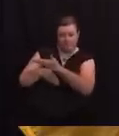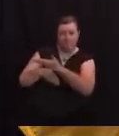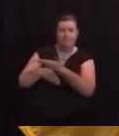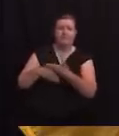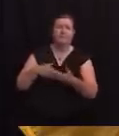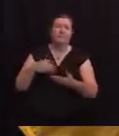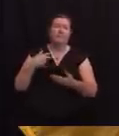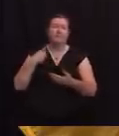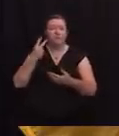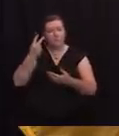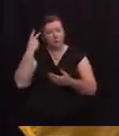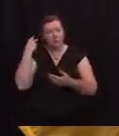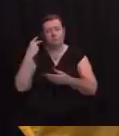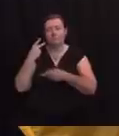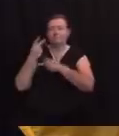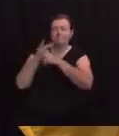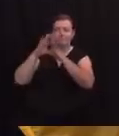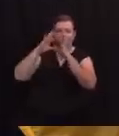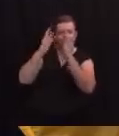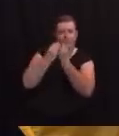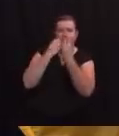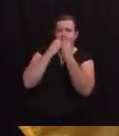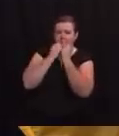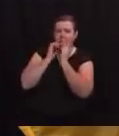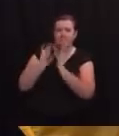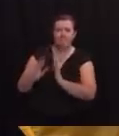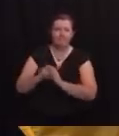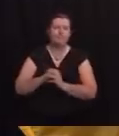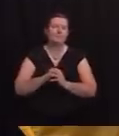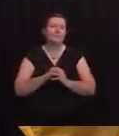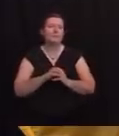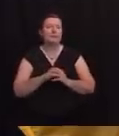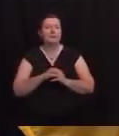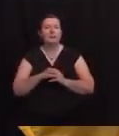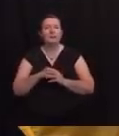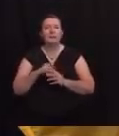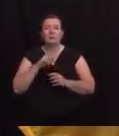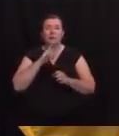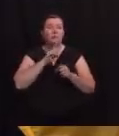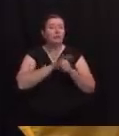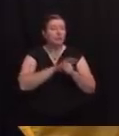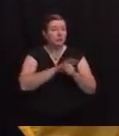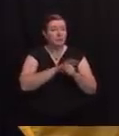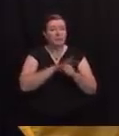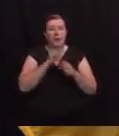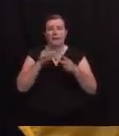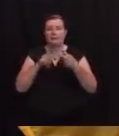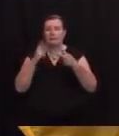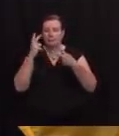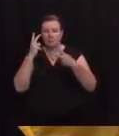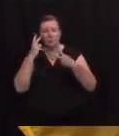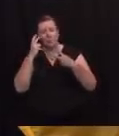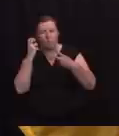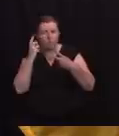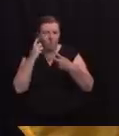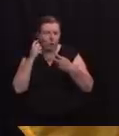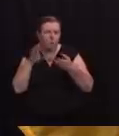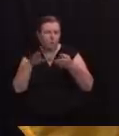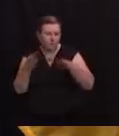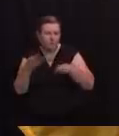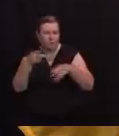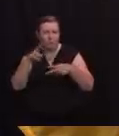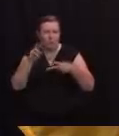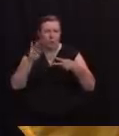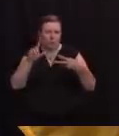after his family. So if you add up the confirmed and the probable losses of life, we've now lost a total